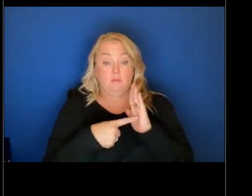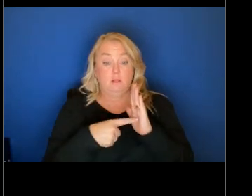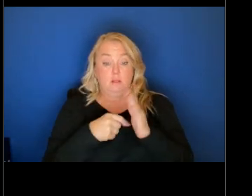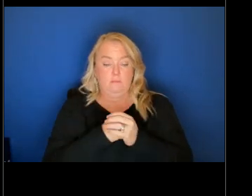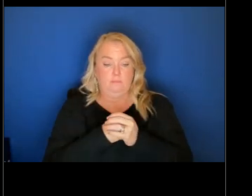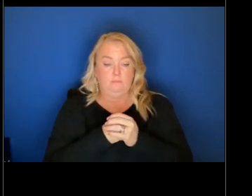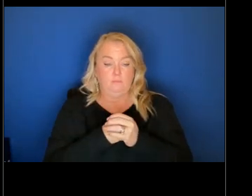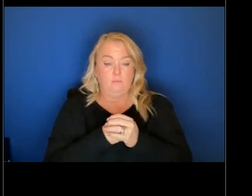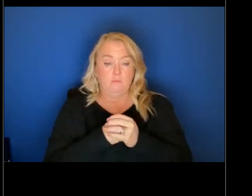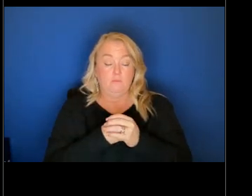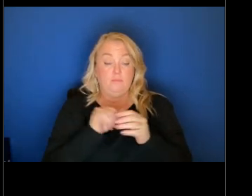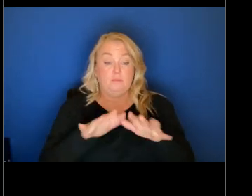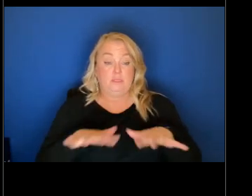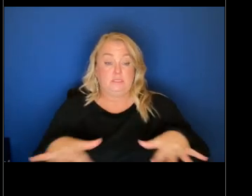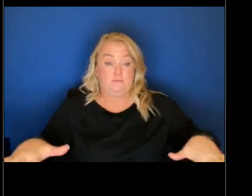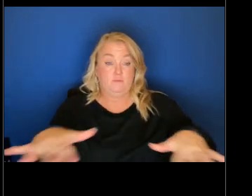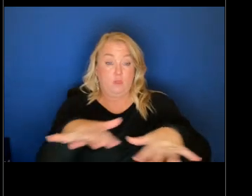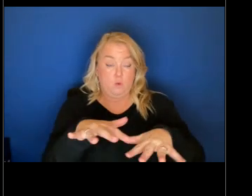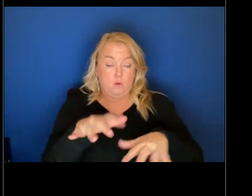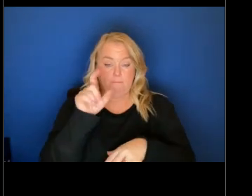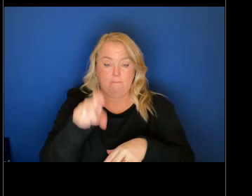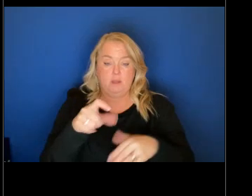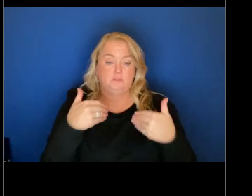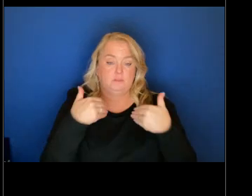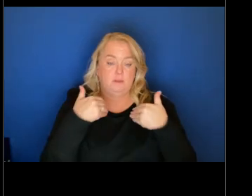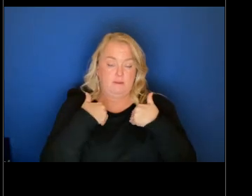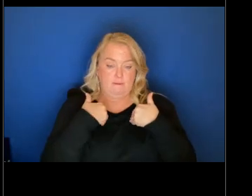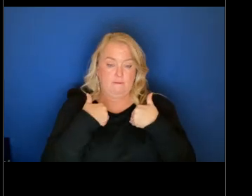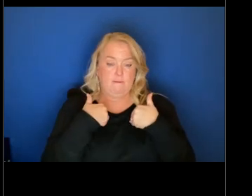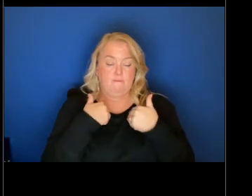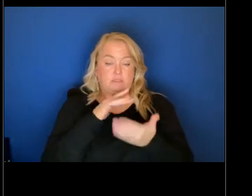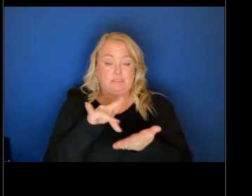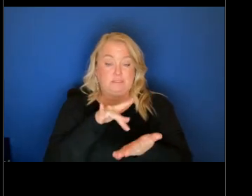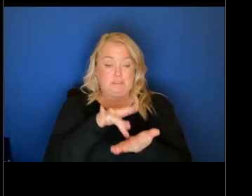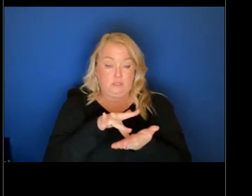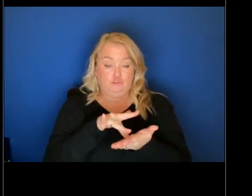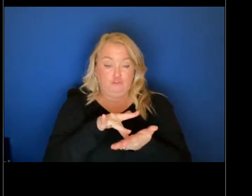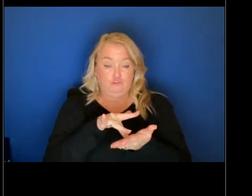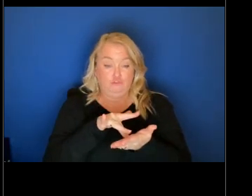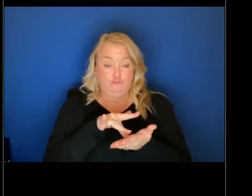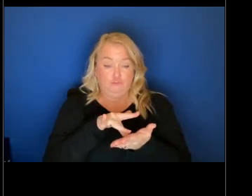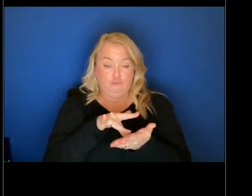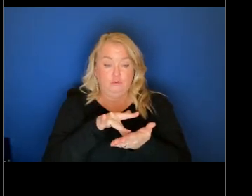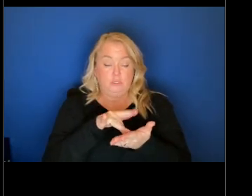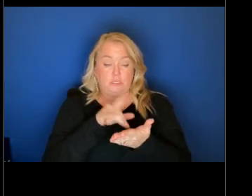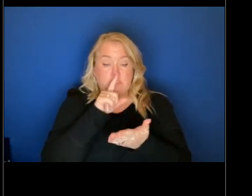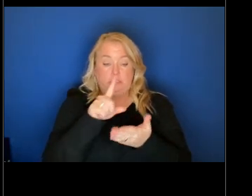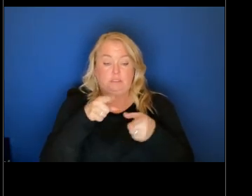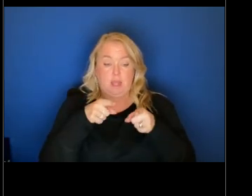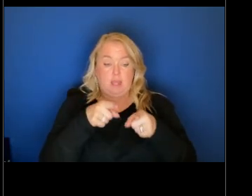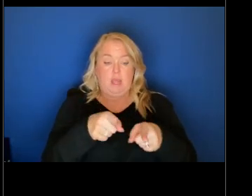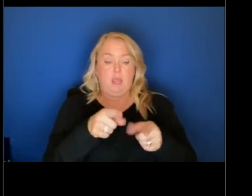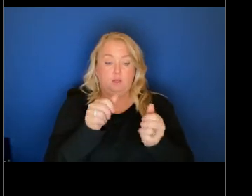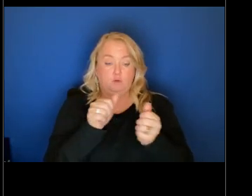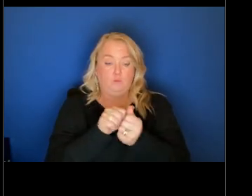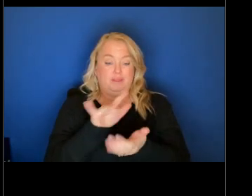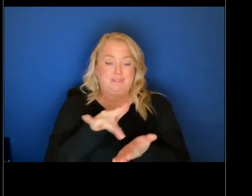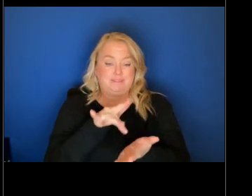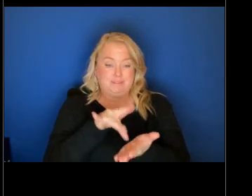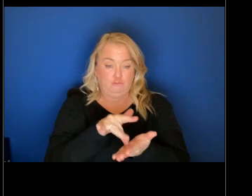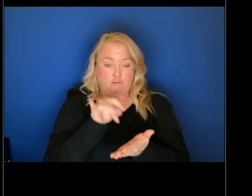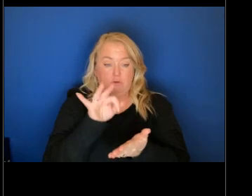the clear floor space must have its center line aligned with the center line